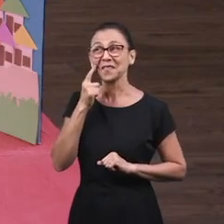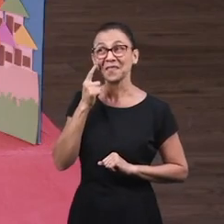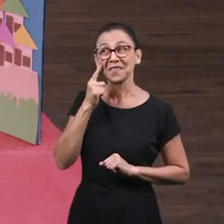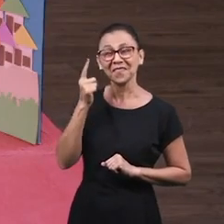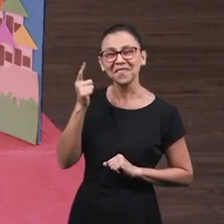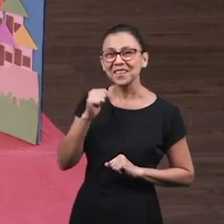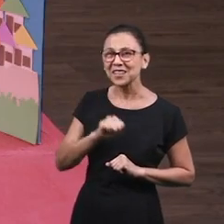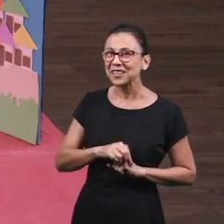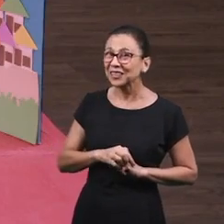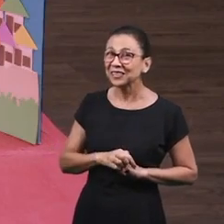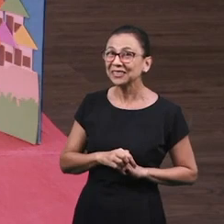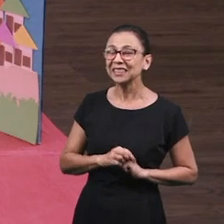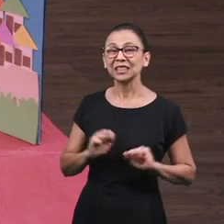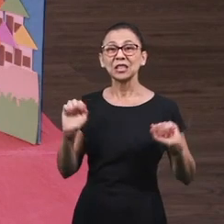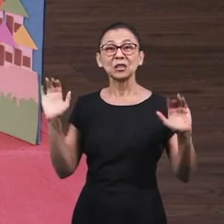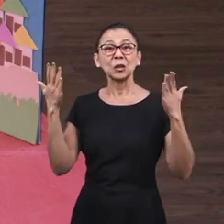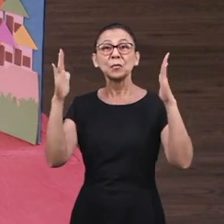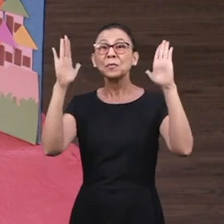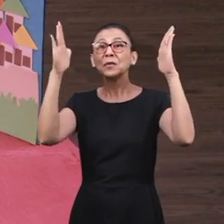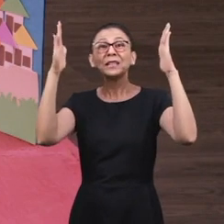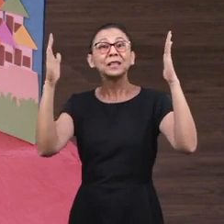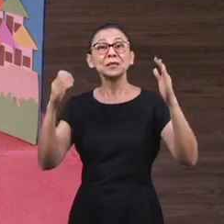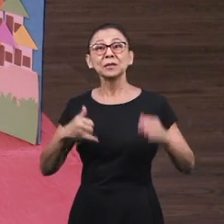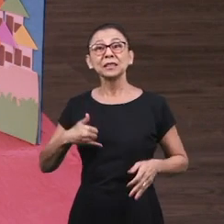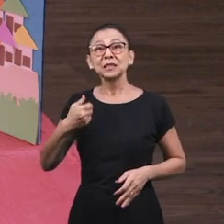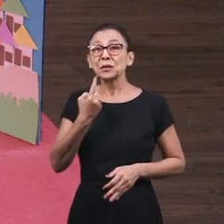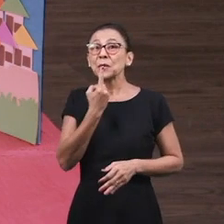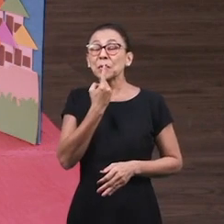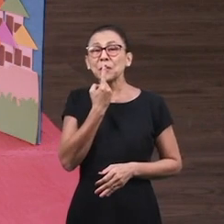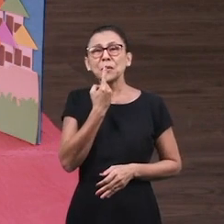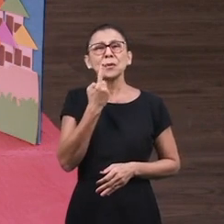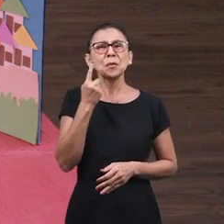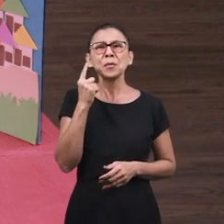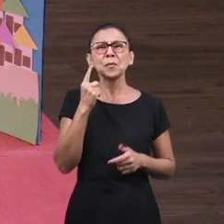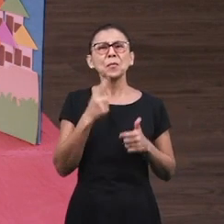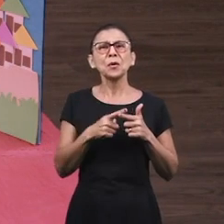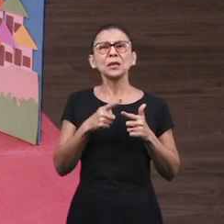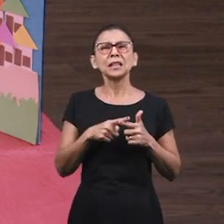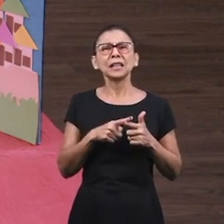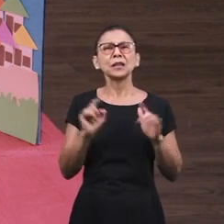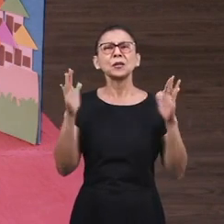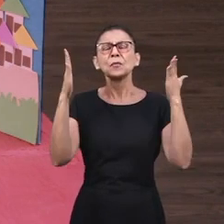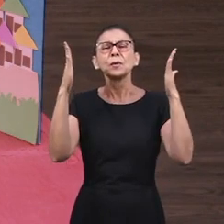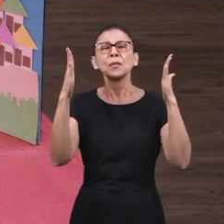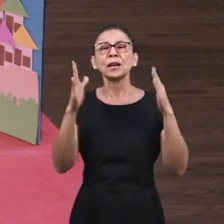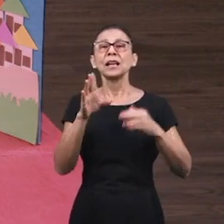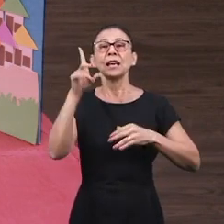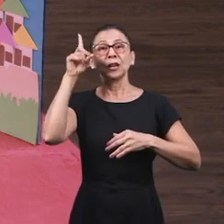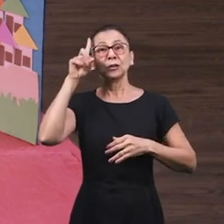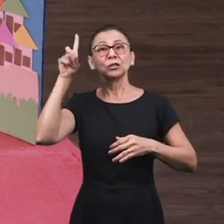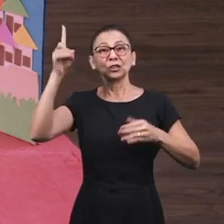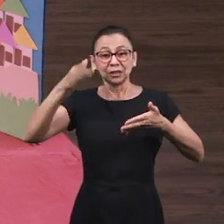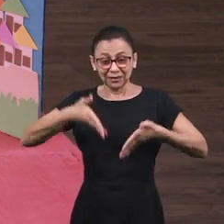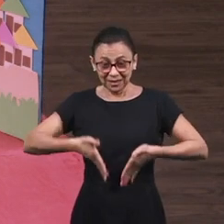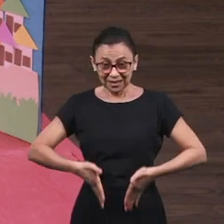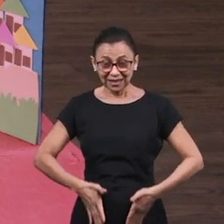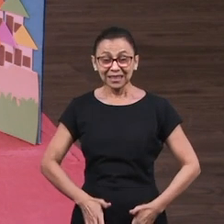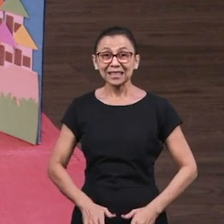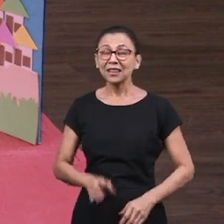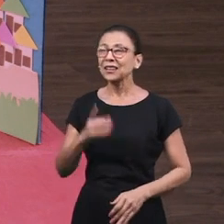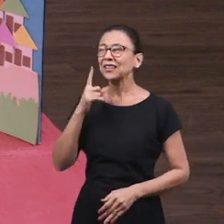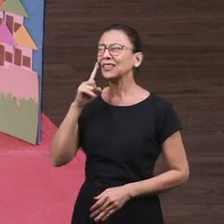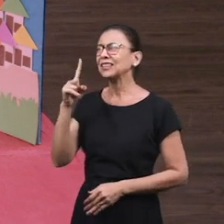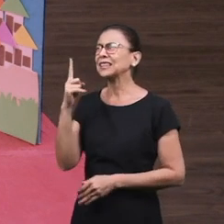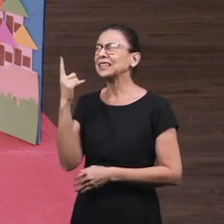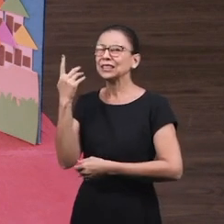we celebrate our birthday is the day of our birth, the day we were born. Look at the baby right here. Look at the